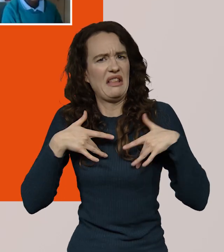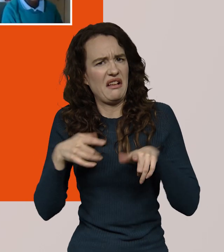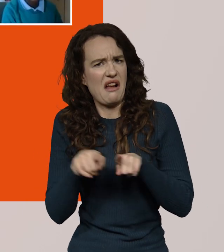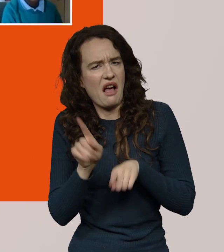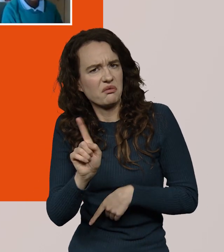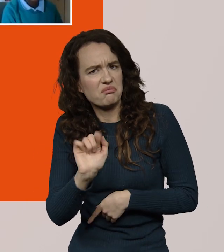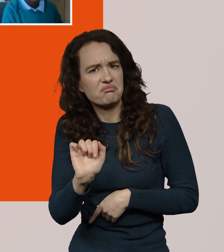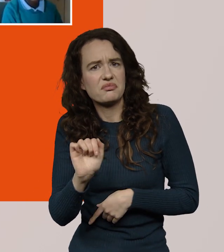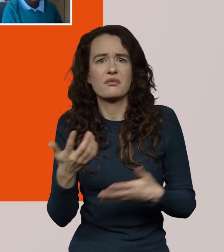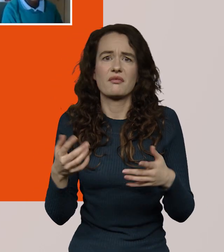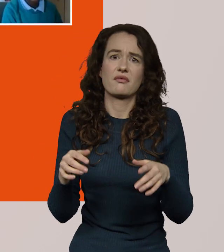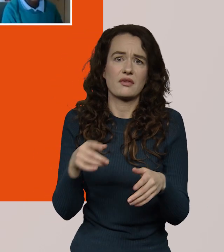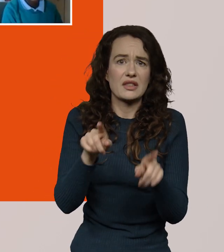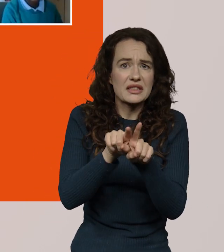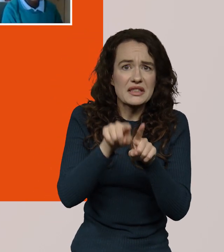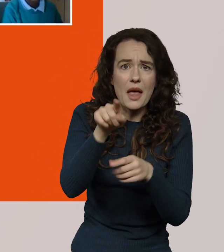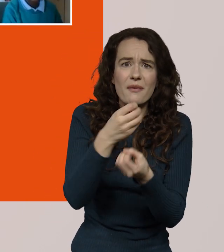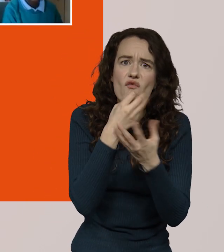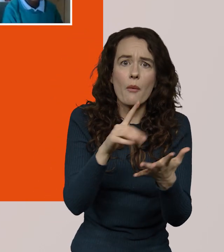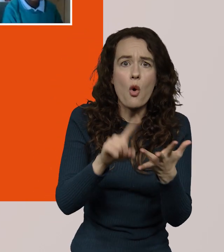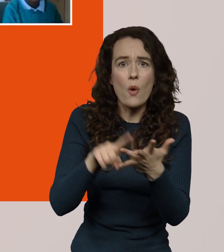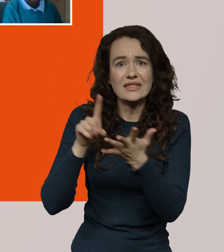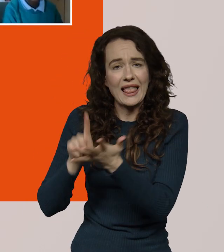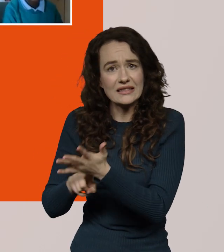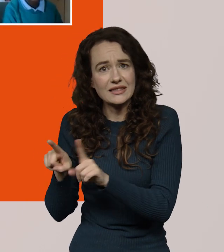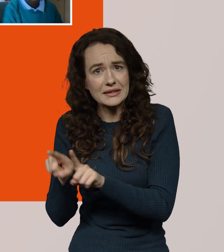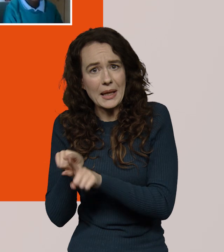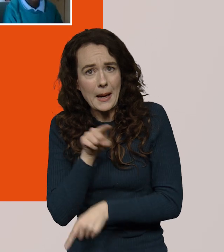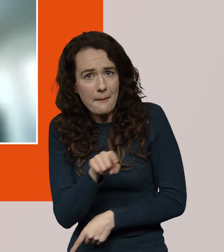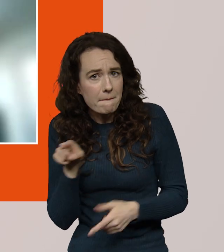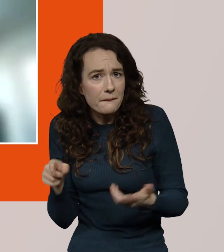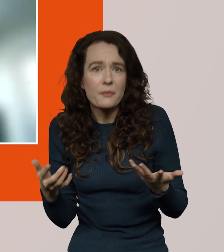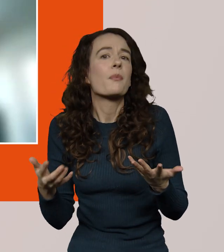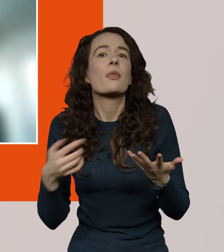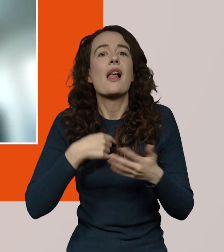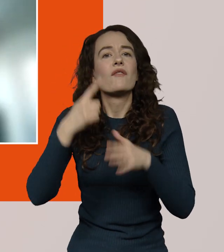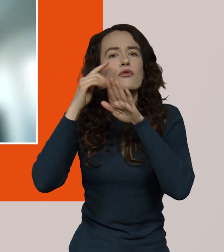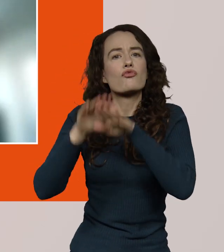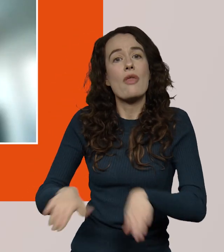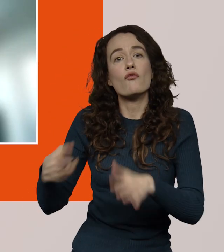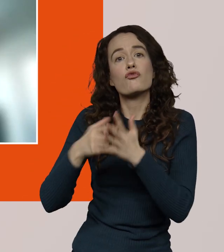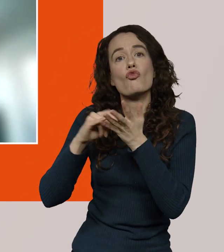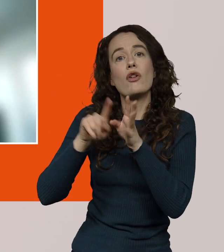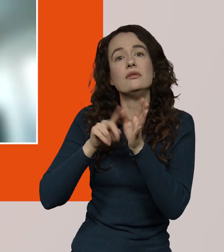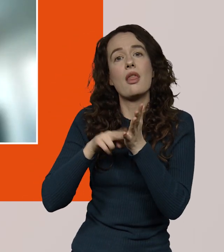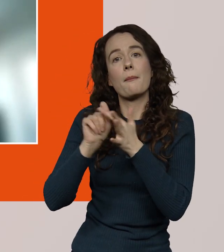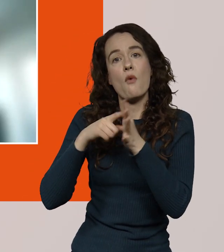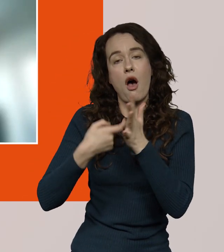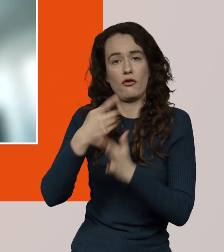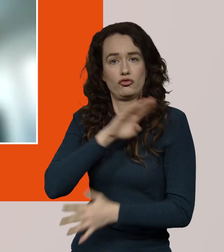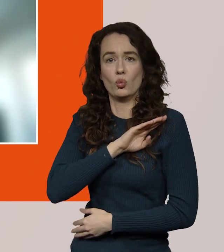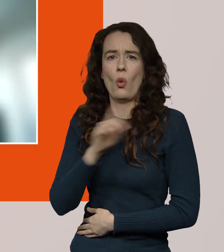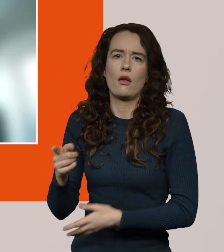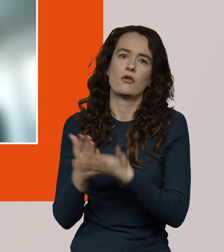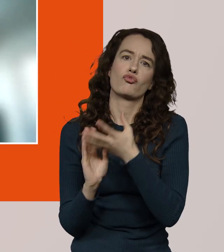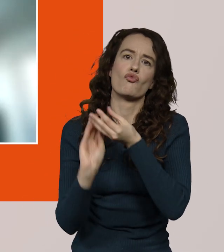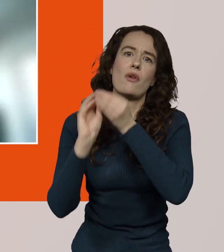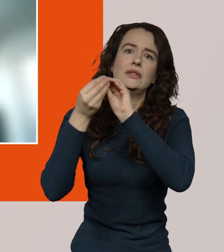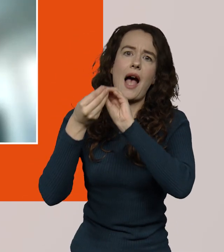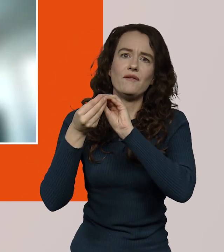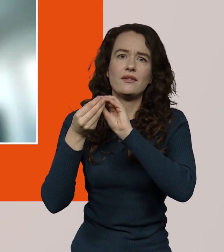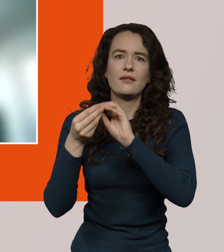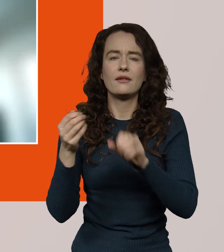Confidence. Wow. Yeah, great to become more confident. So you're like Oti and Makanaka as well. Want to be more confident. Shona,